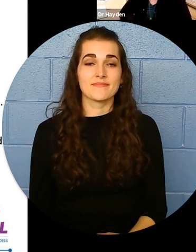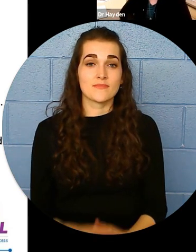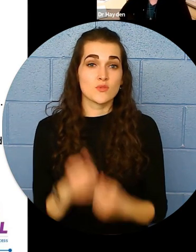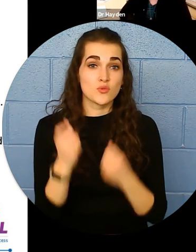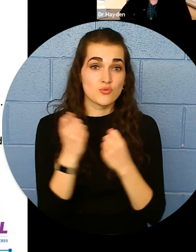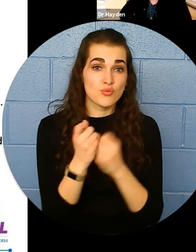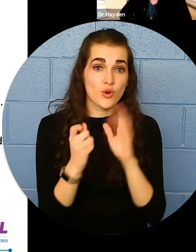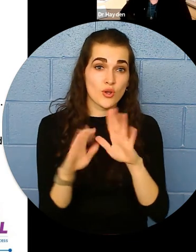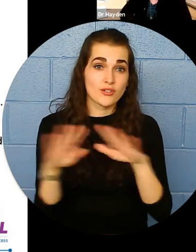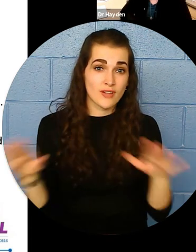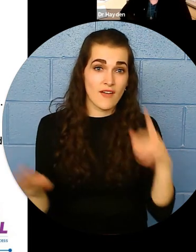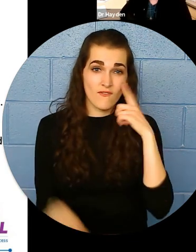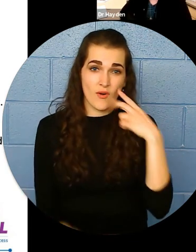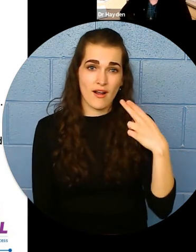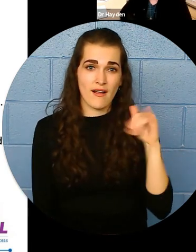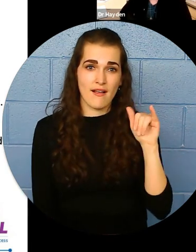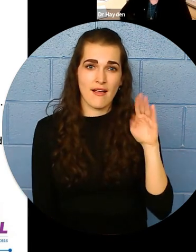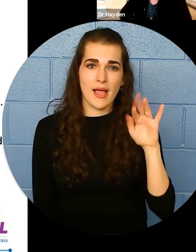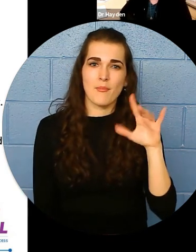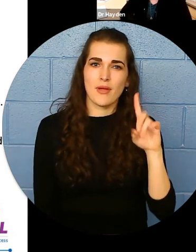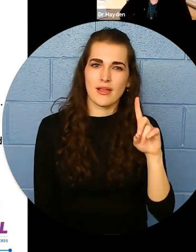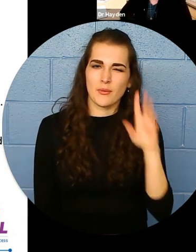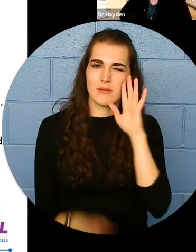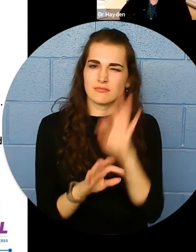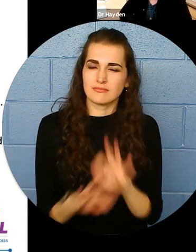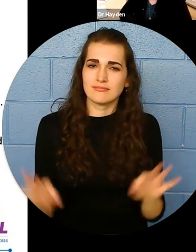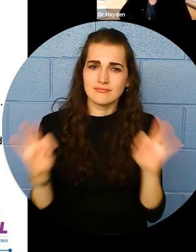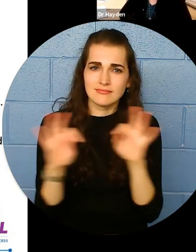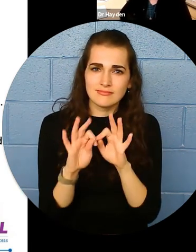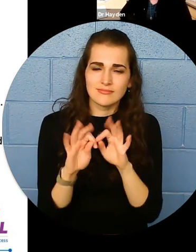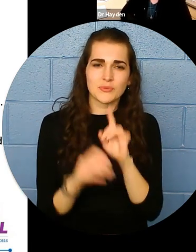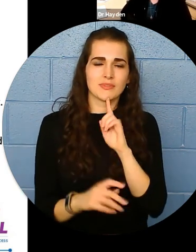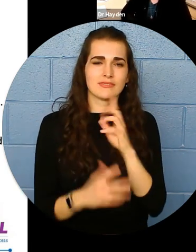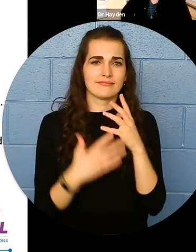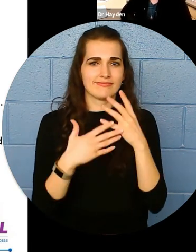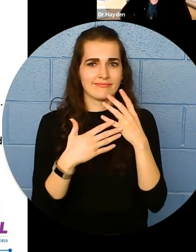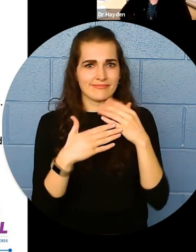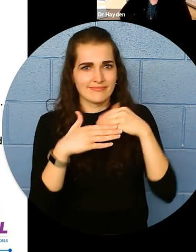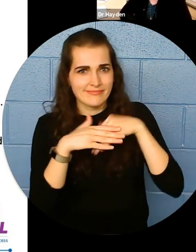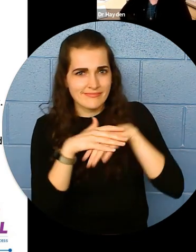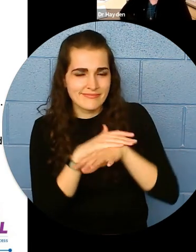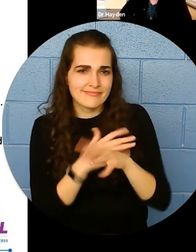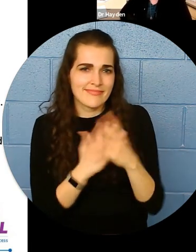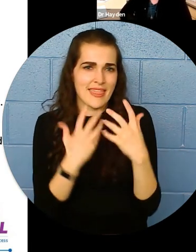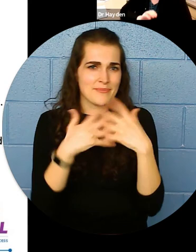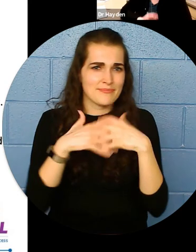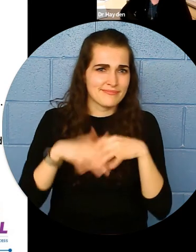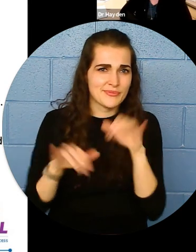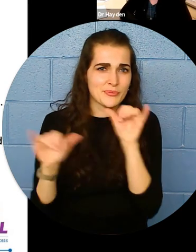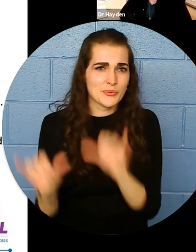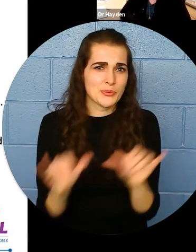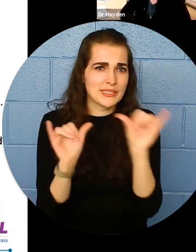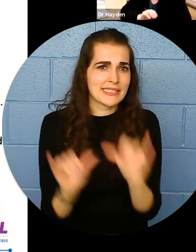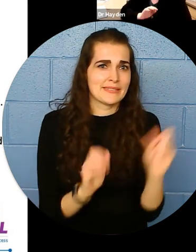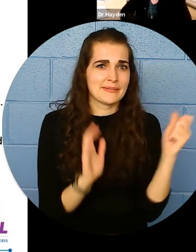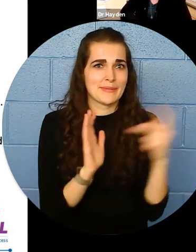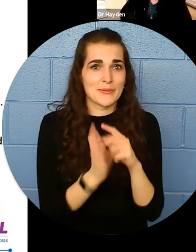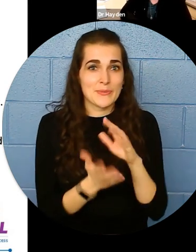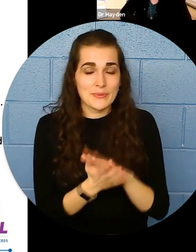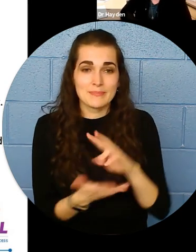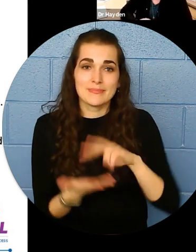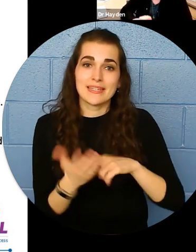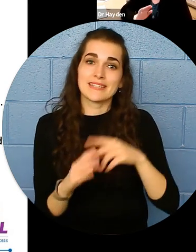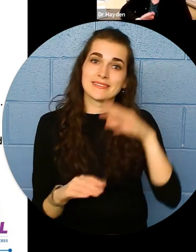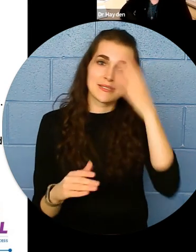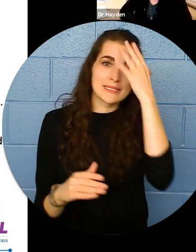Supporting your child in hybrid. So it's going to be really important, to get back into the routine of going back to school. So that means going to